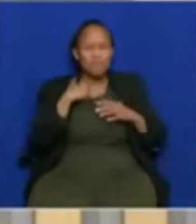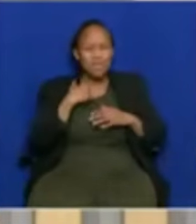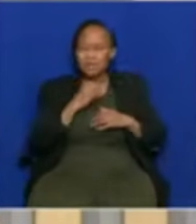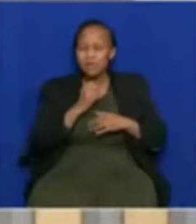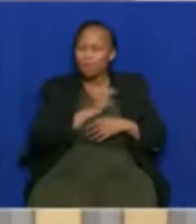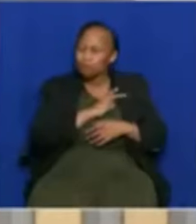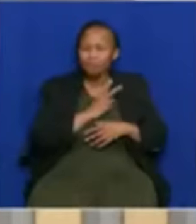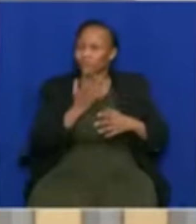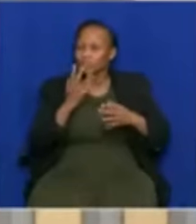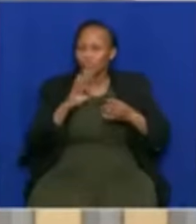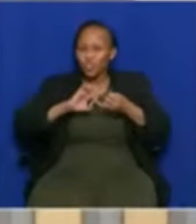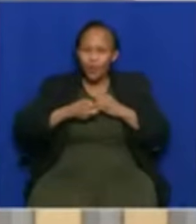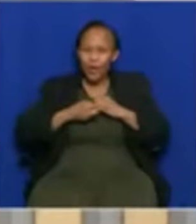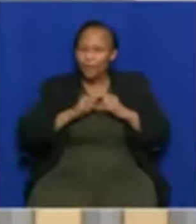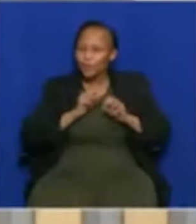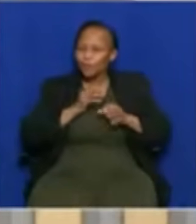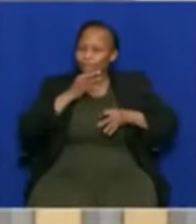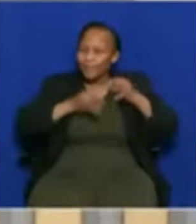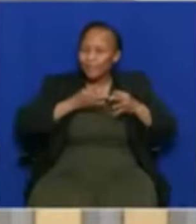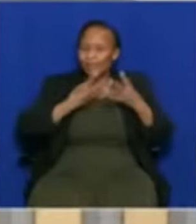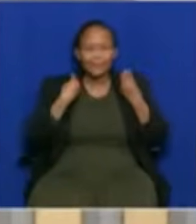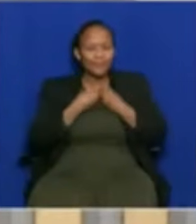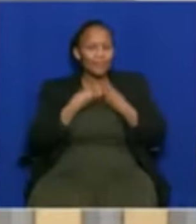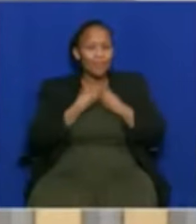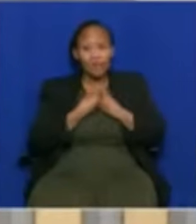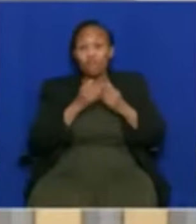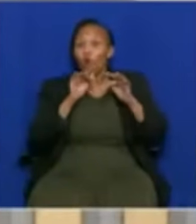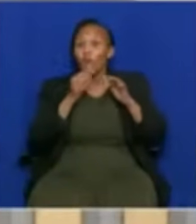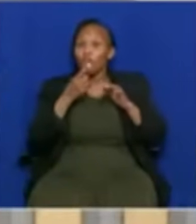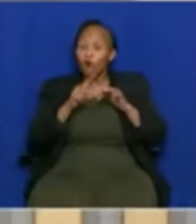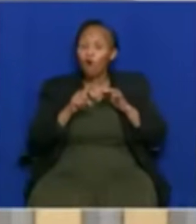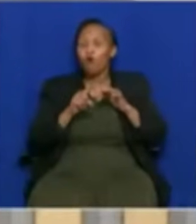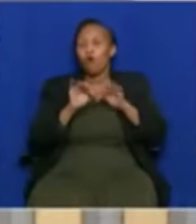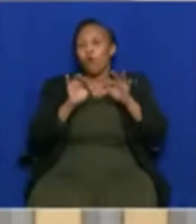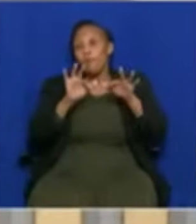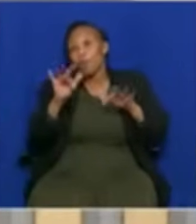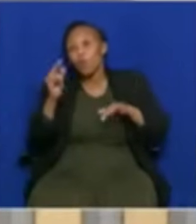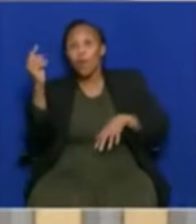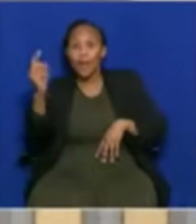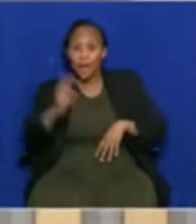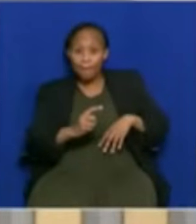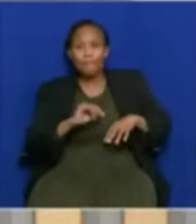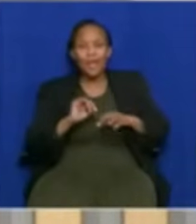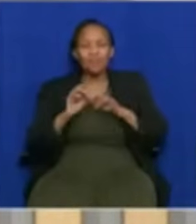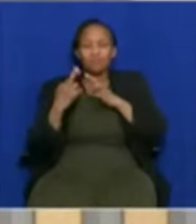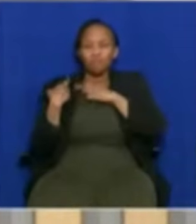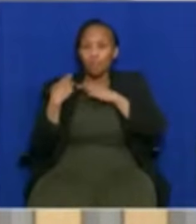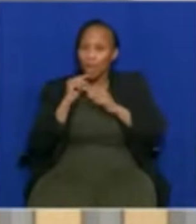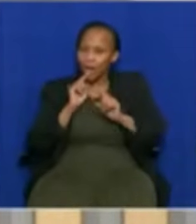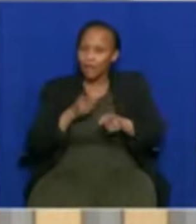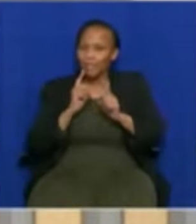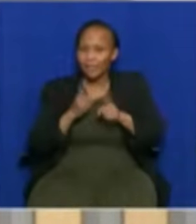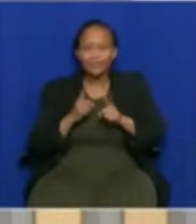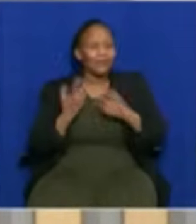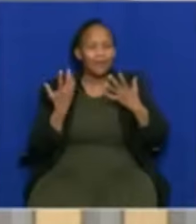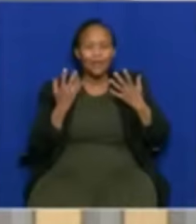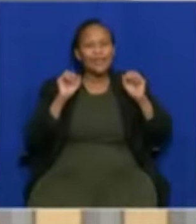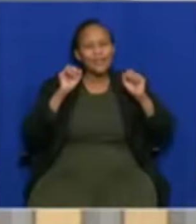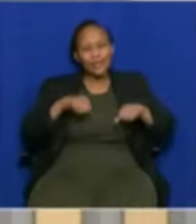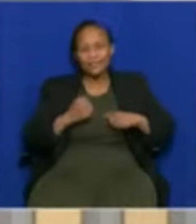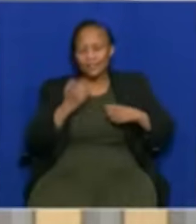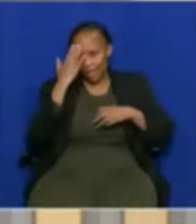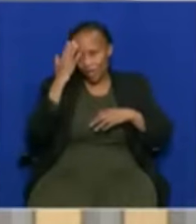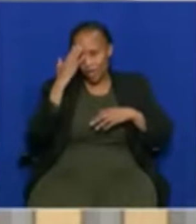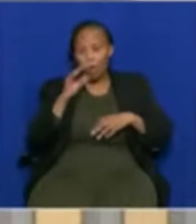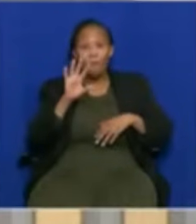come and account for. I can account for what is mine, but I know that we have lost a day on Monday,